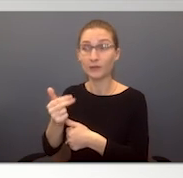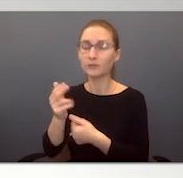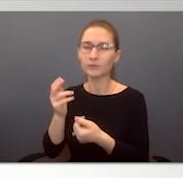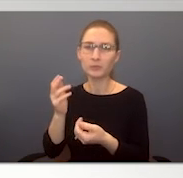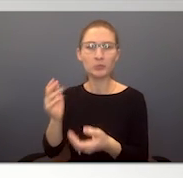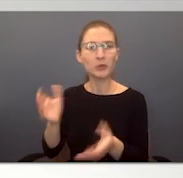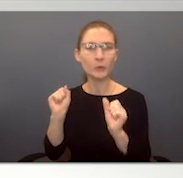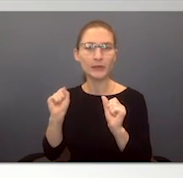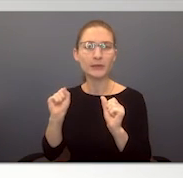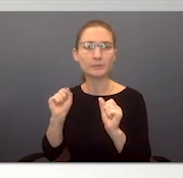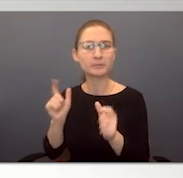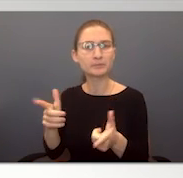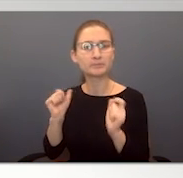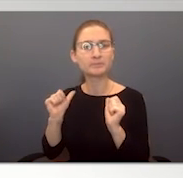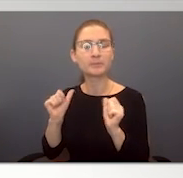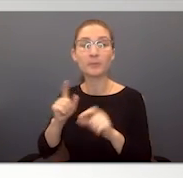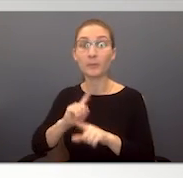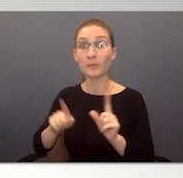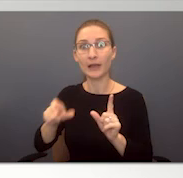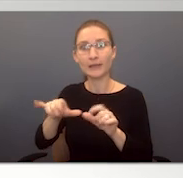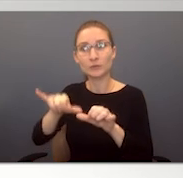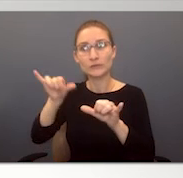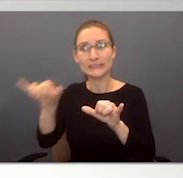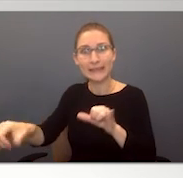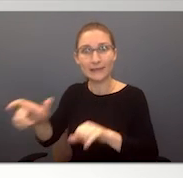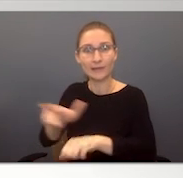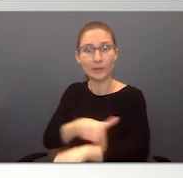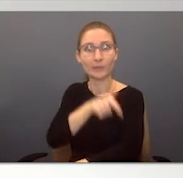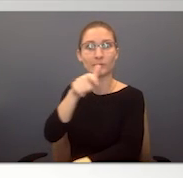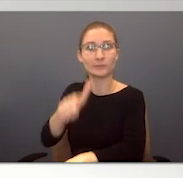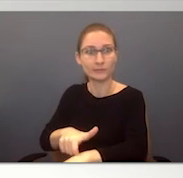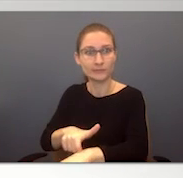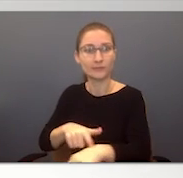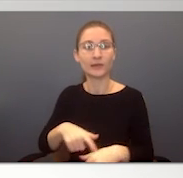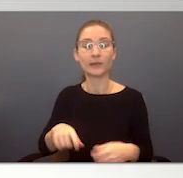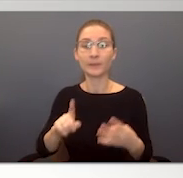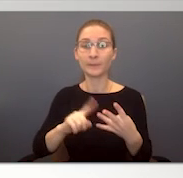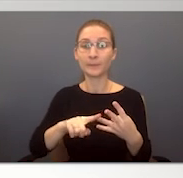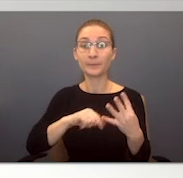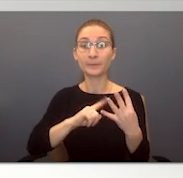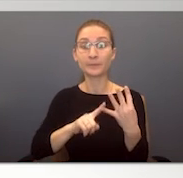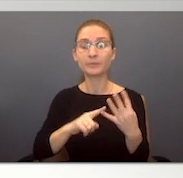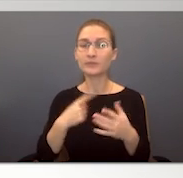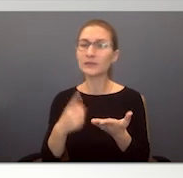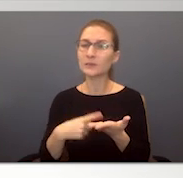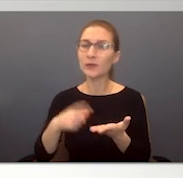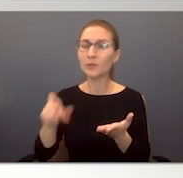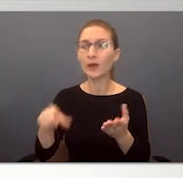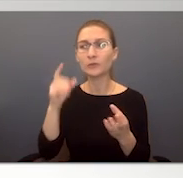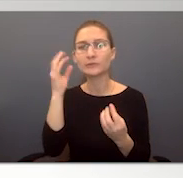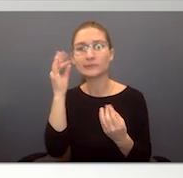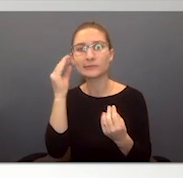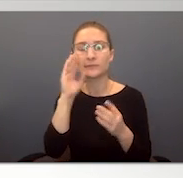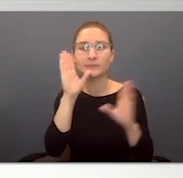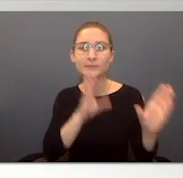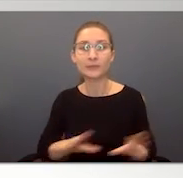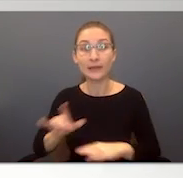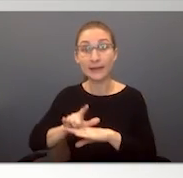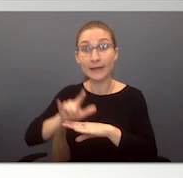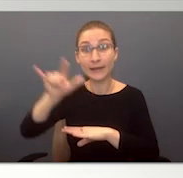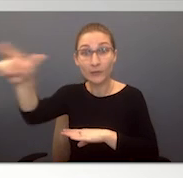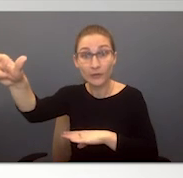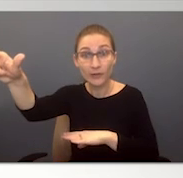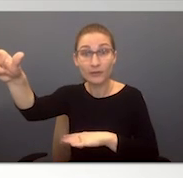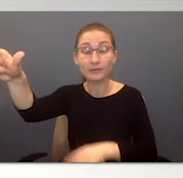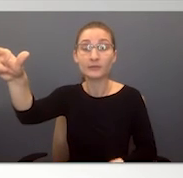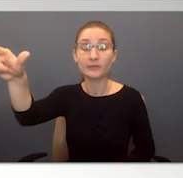fairly quickly, but we had to stay there a while. And then sometimes you need to think about airline accommodations, because if you have family that